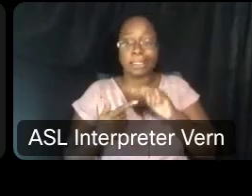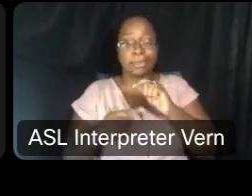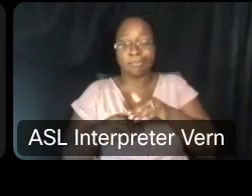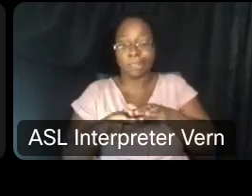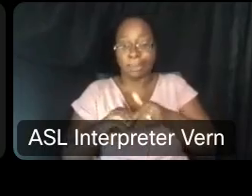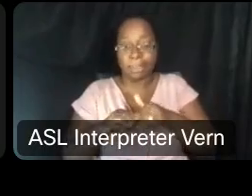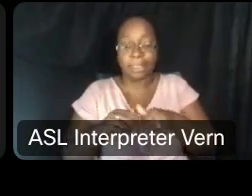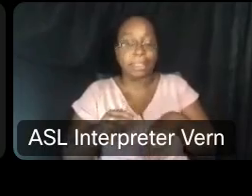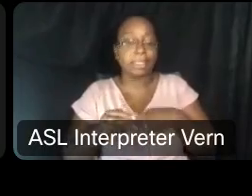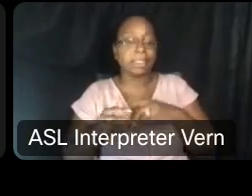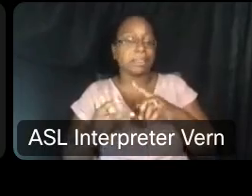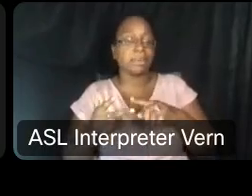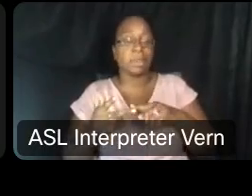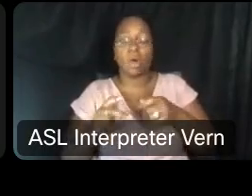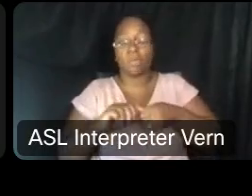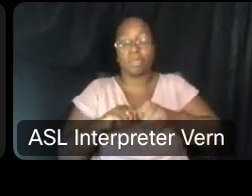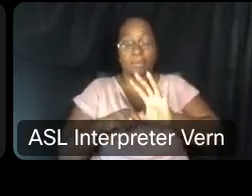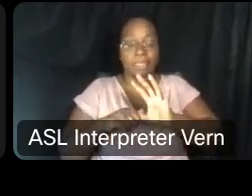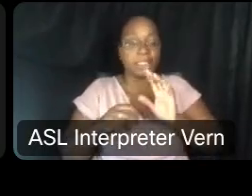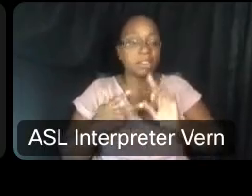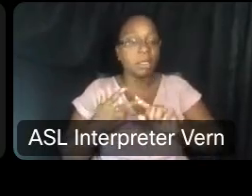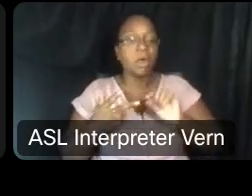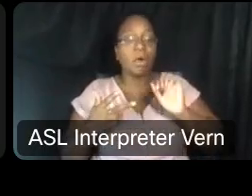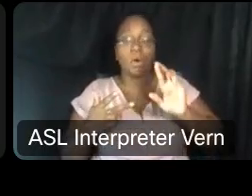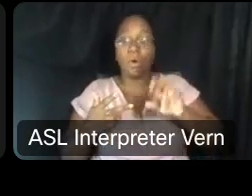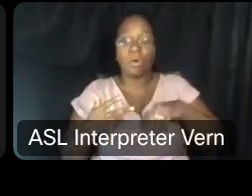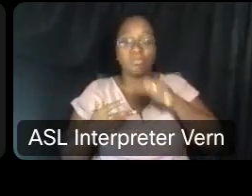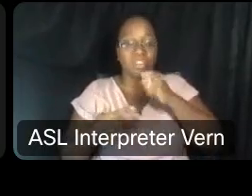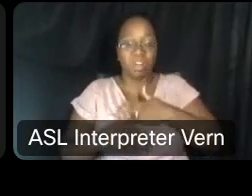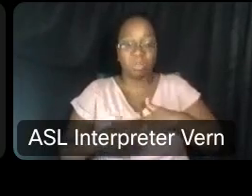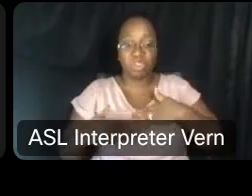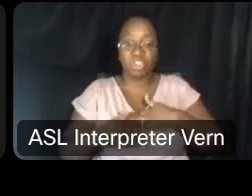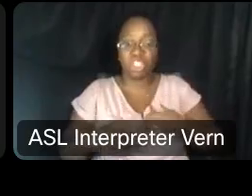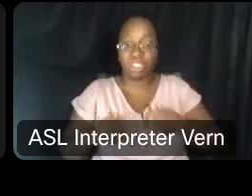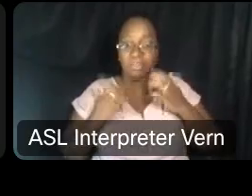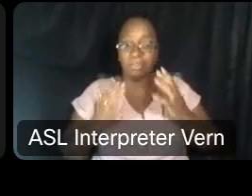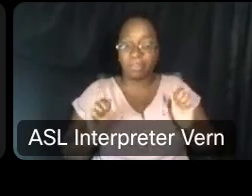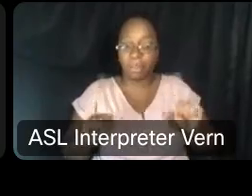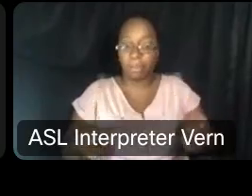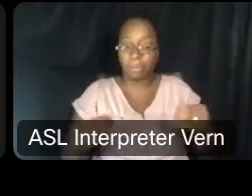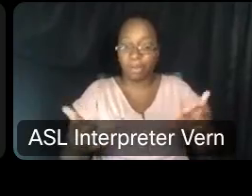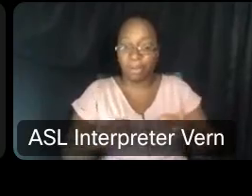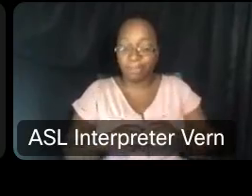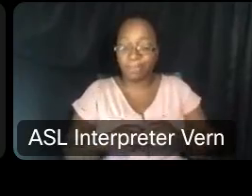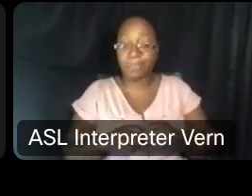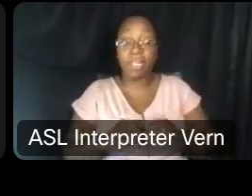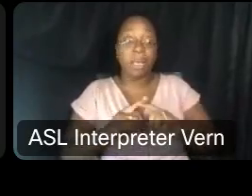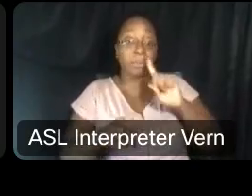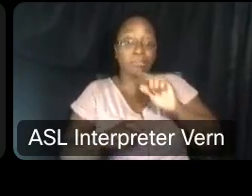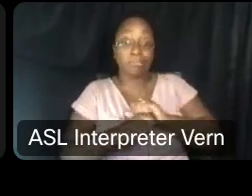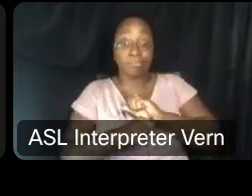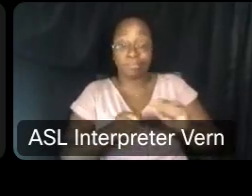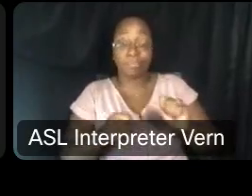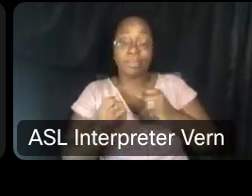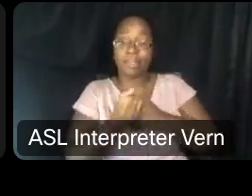provide. In reality, it is us, the advocates and staff, who do need to be